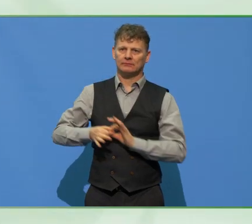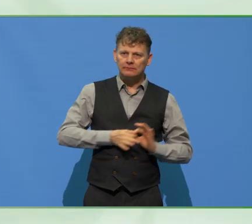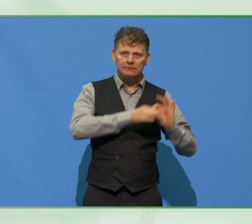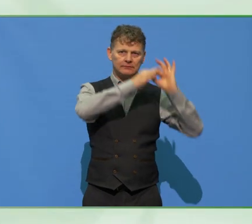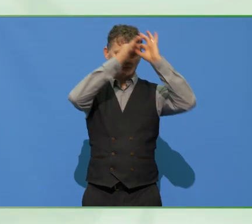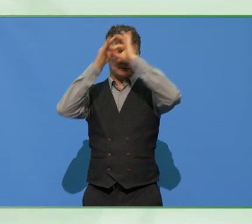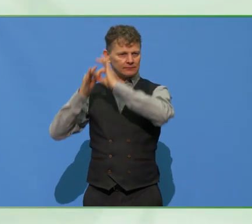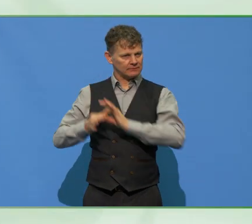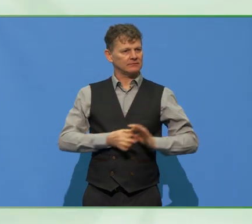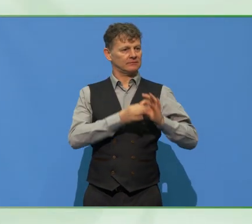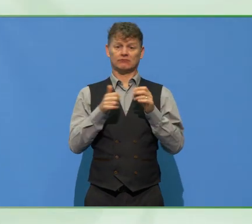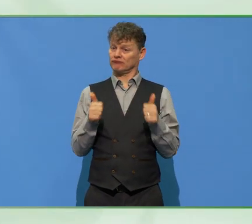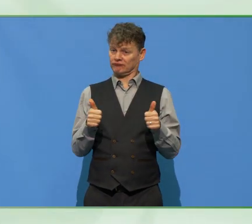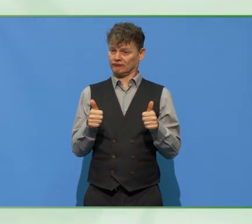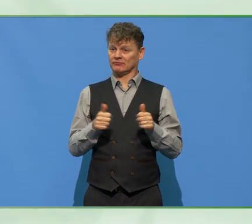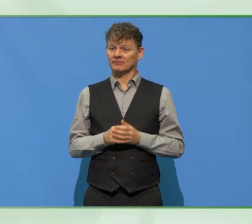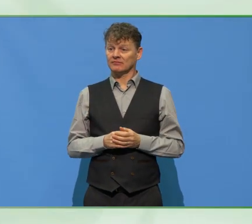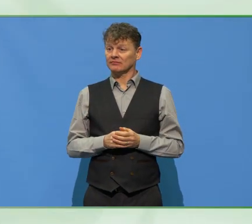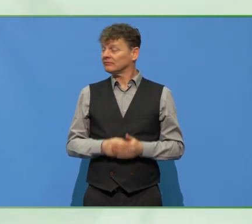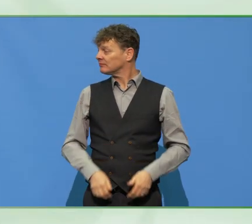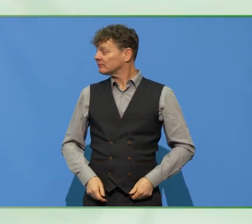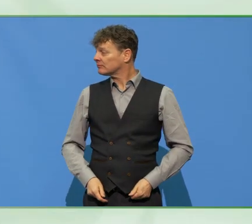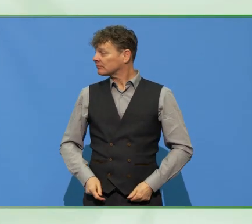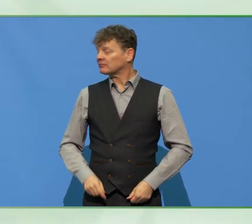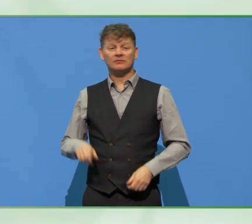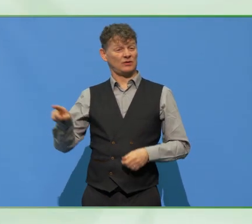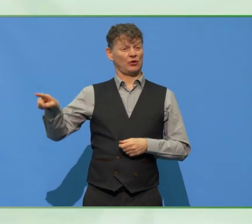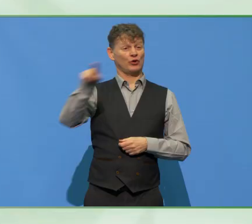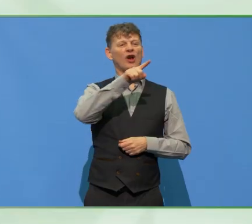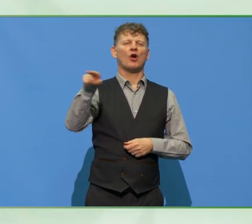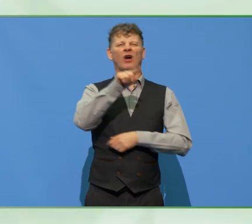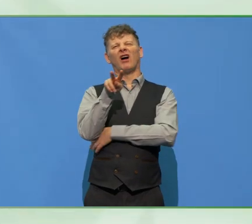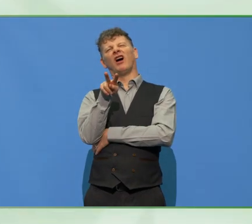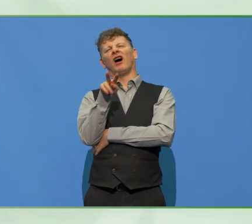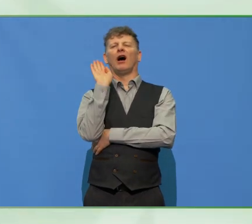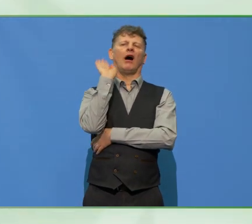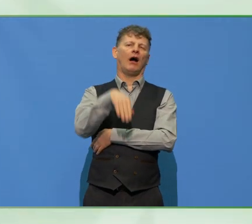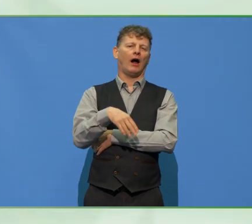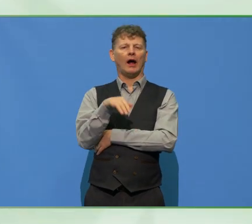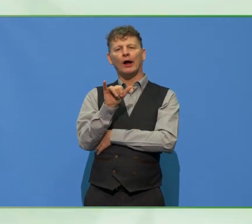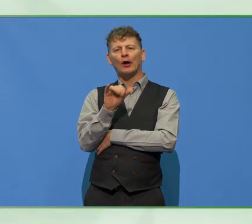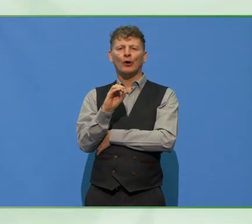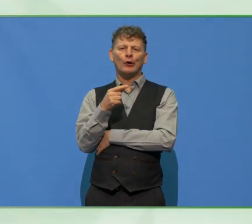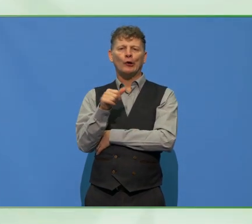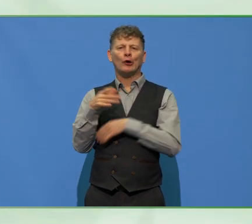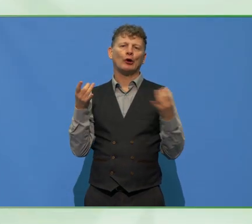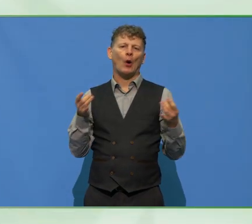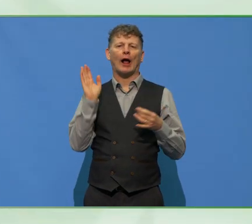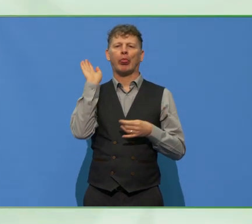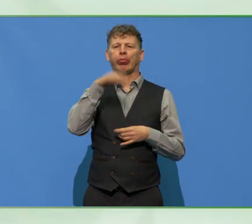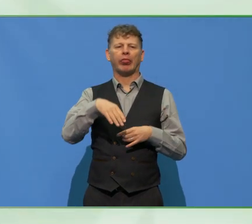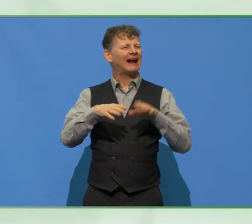to encourage you to take everything that you think you know about yoga and pack it into a nice little